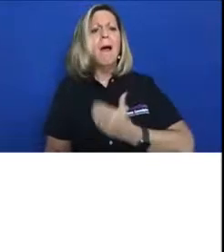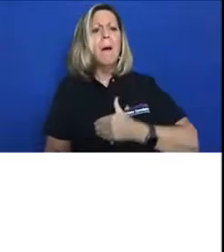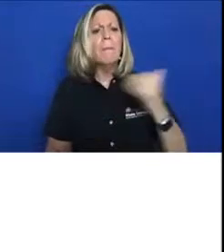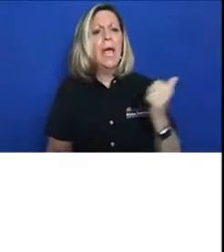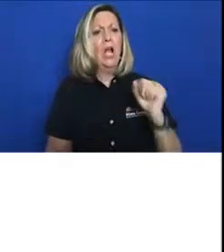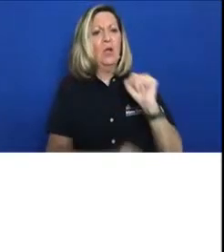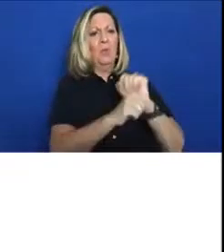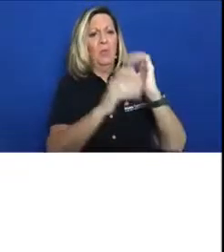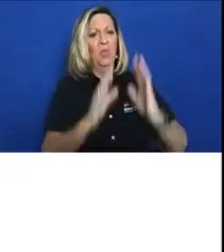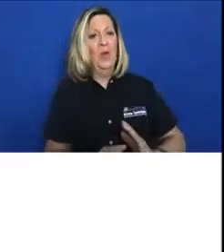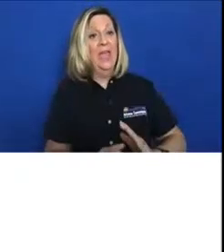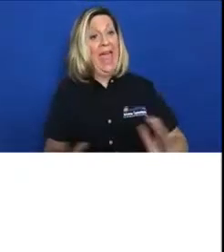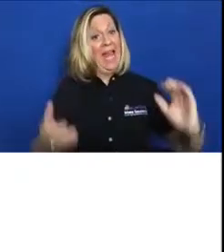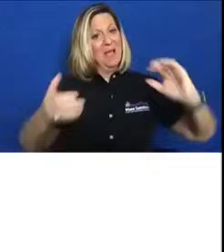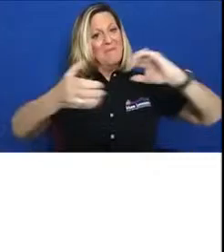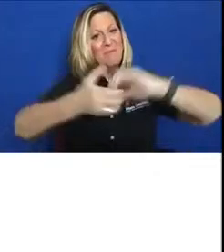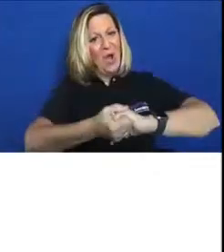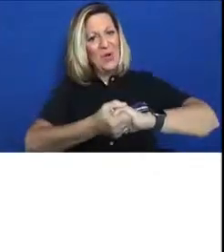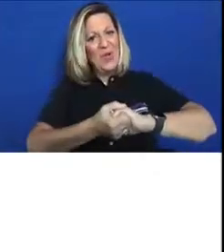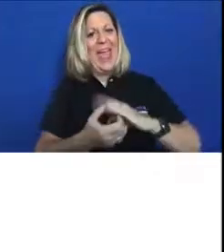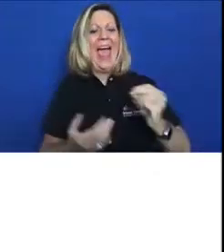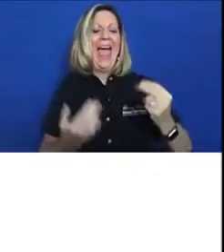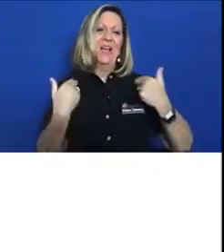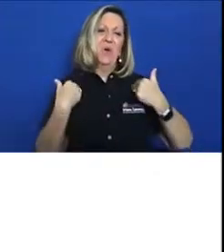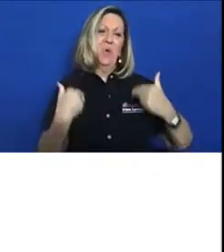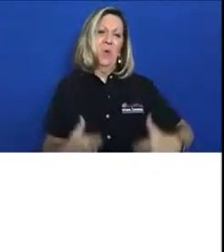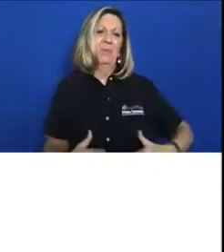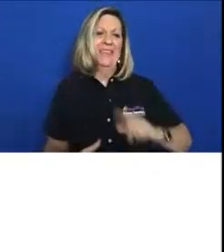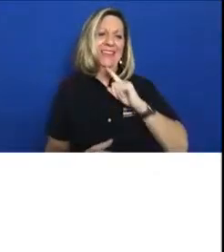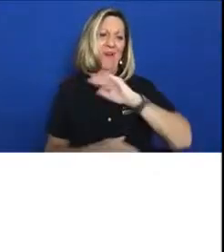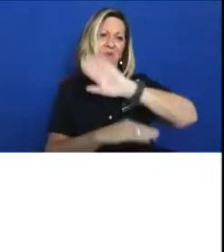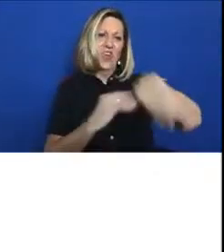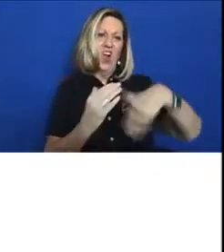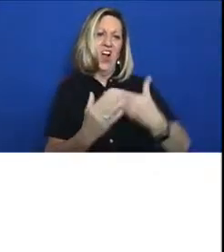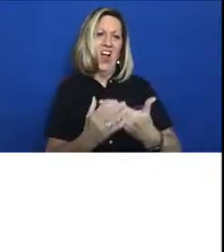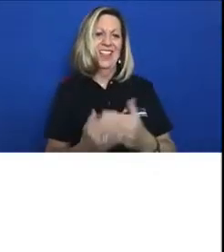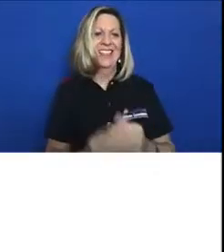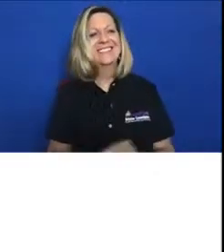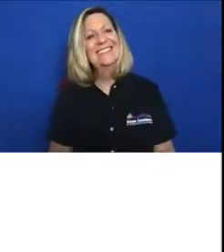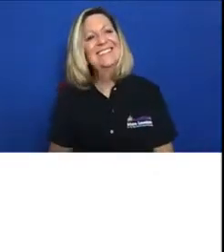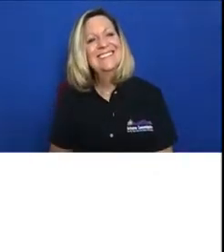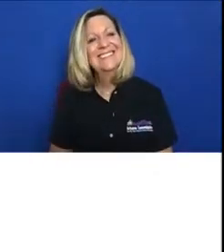better employee, partner, and a human being overall.